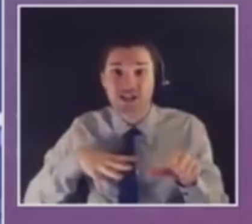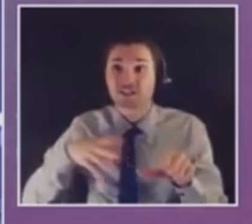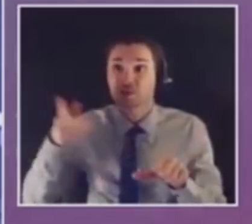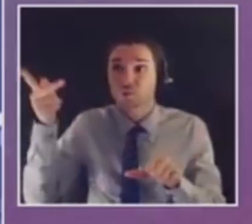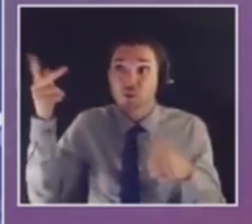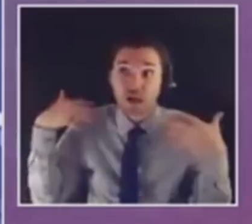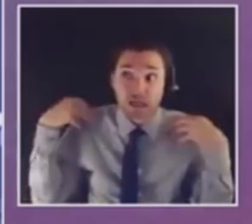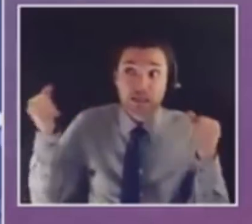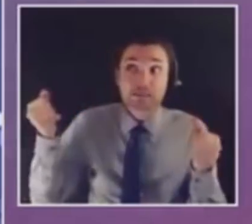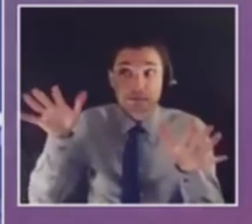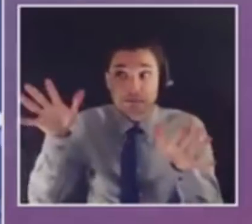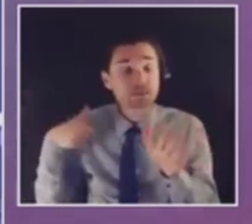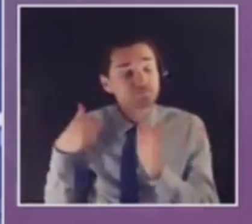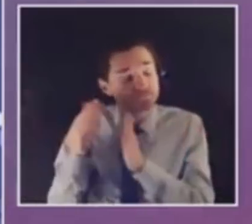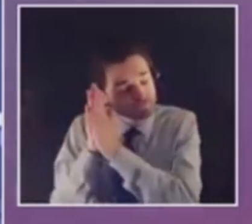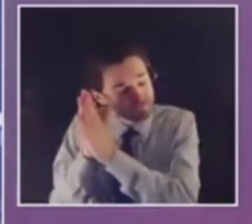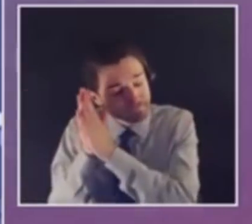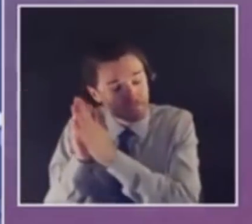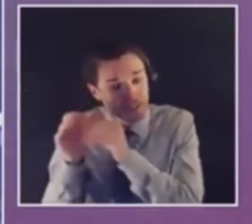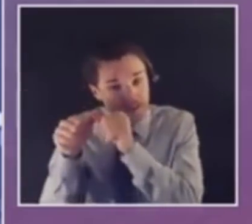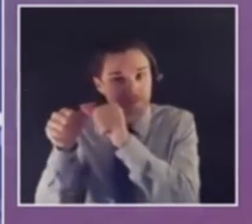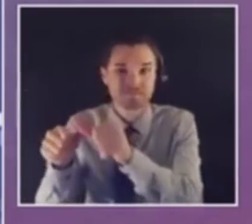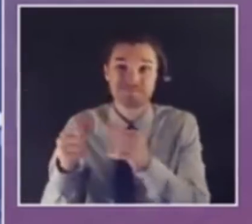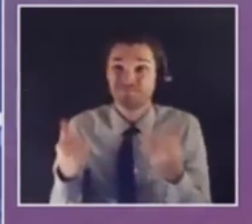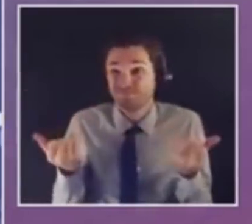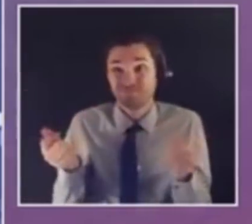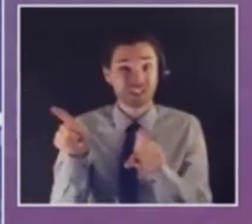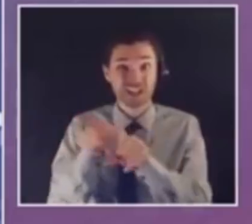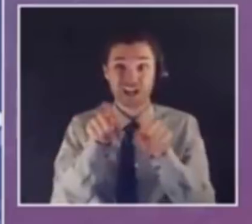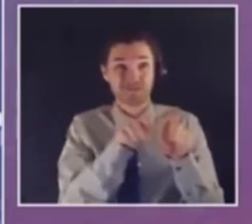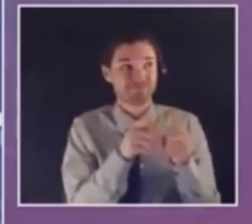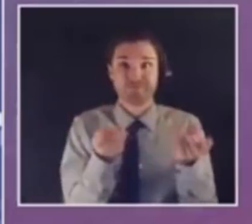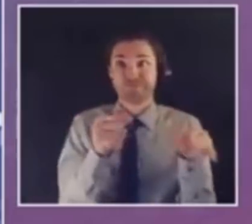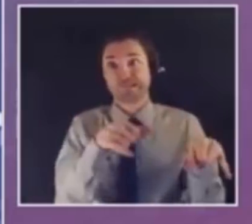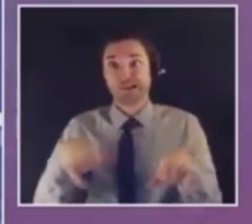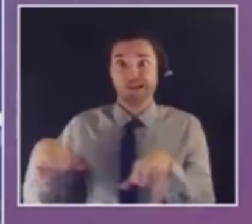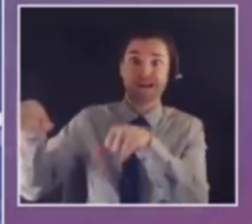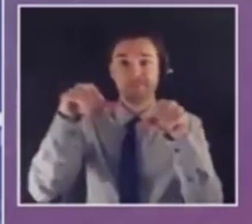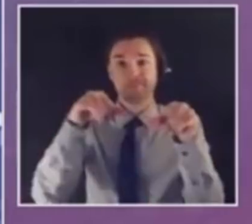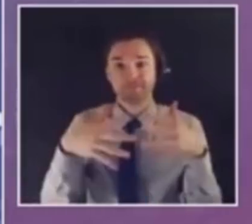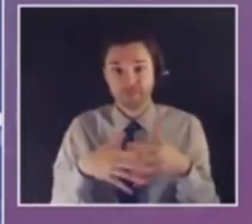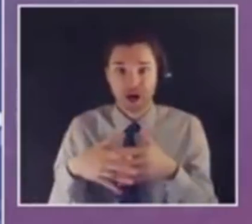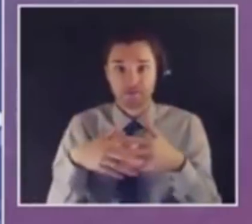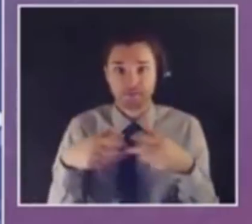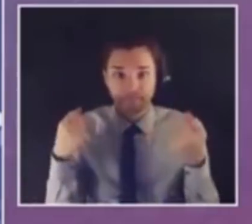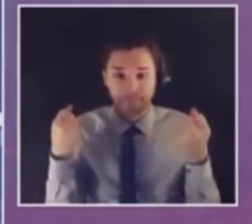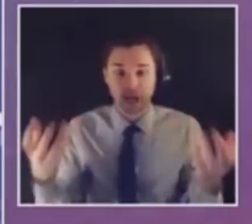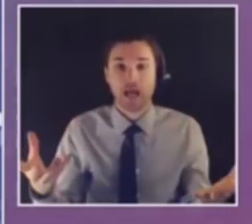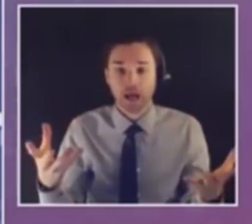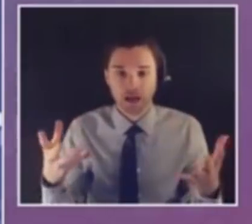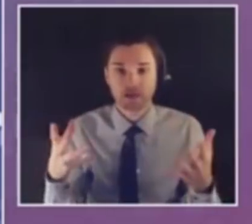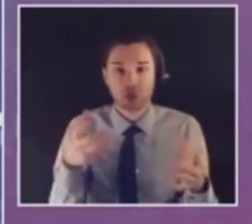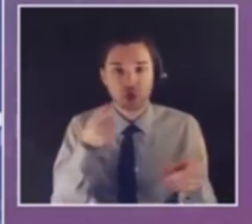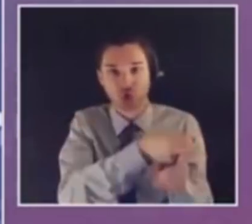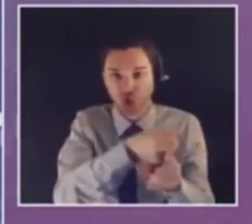As they, like so many American families, are dealing with COVID-19, I was glad to see the president speaking